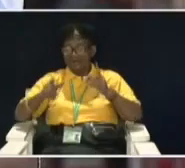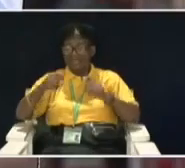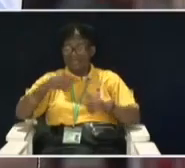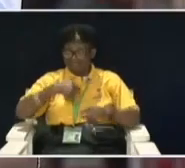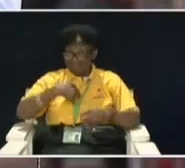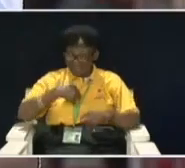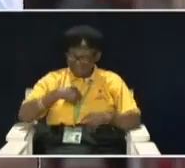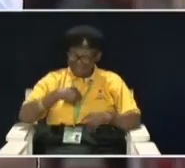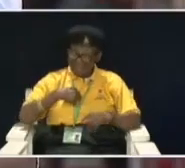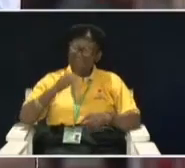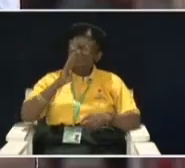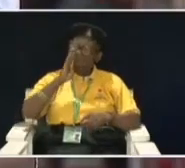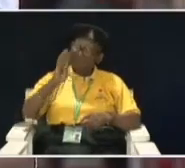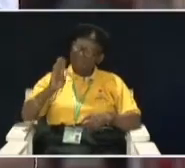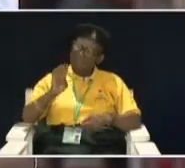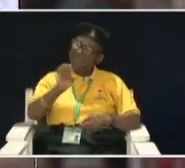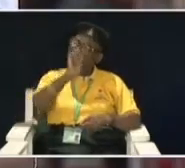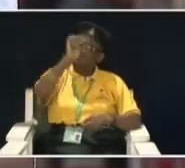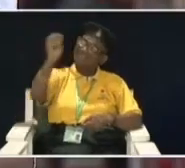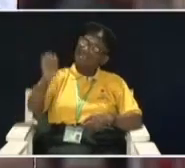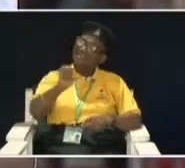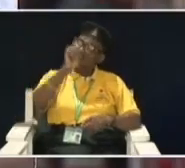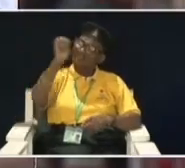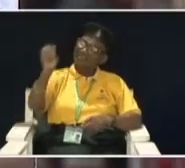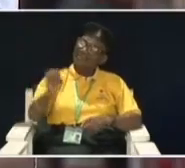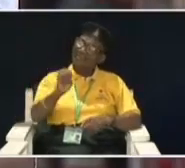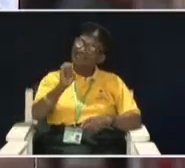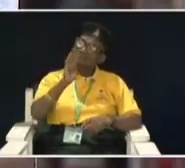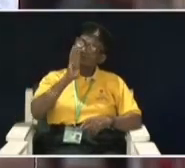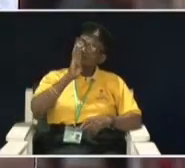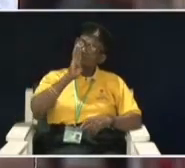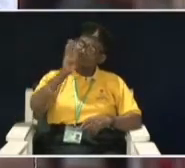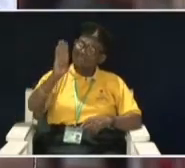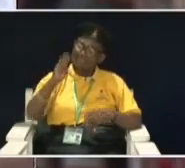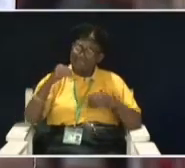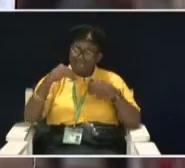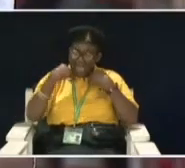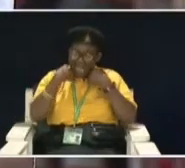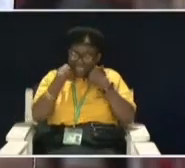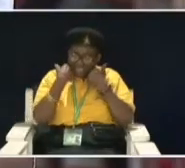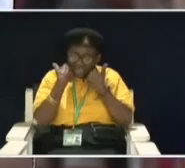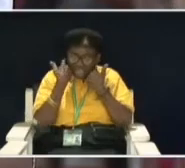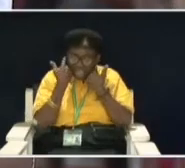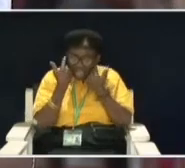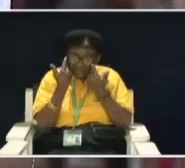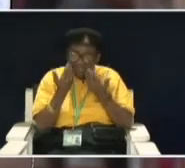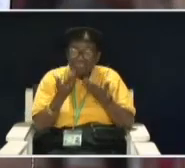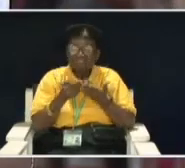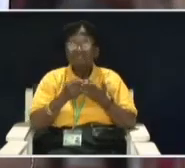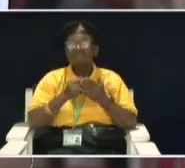Don't let me ever be ashamed.